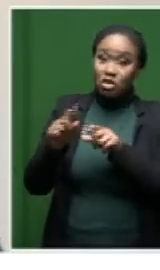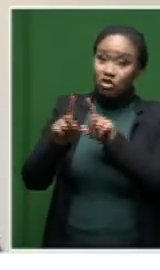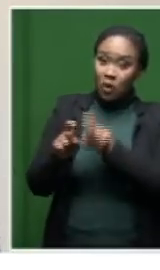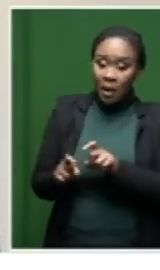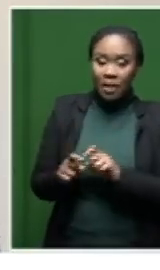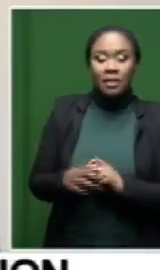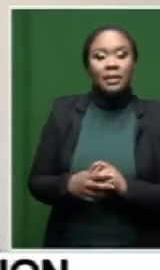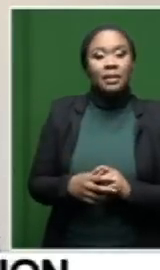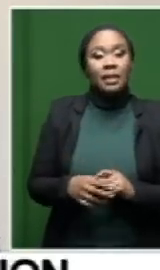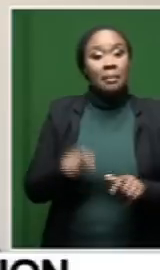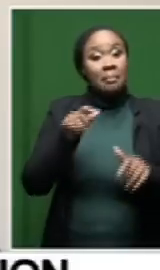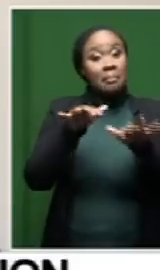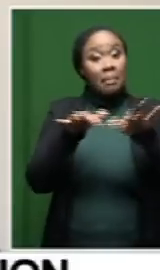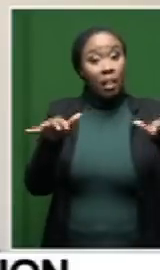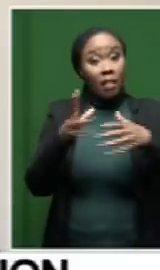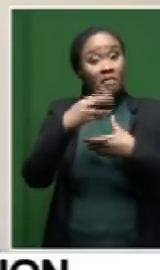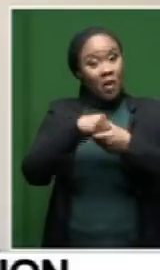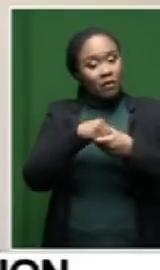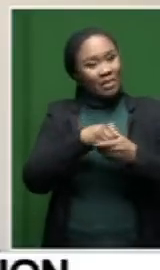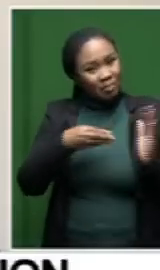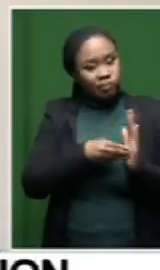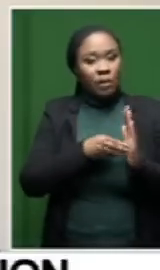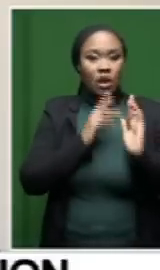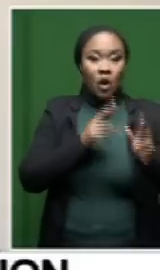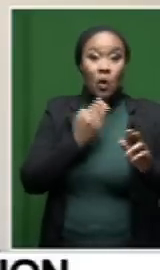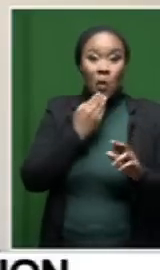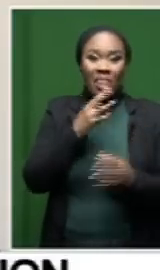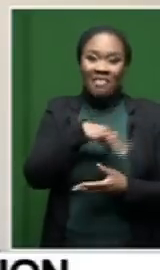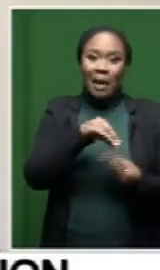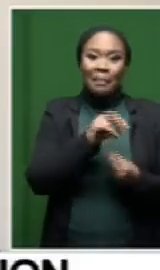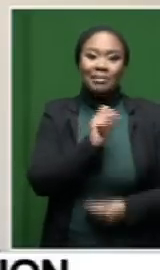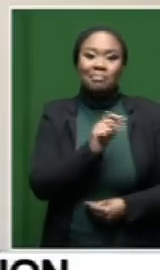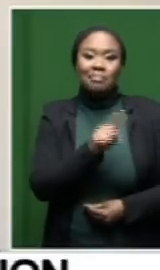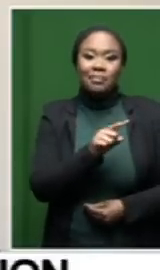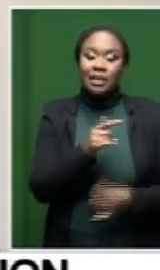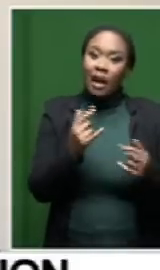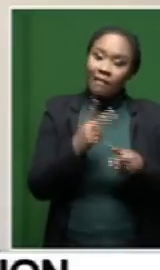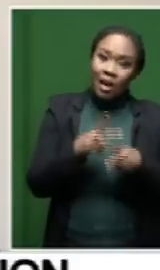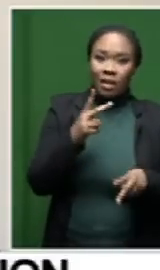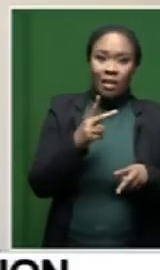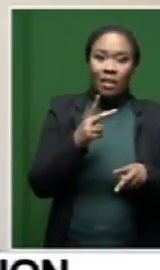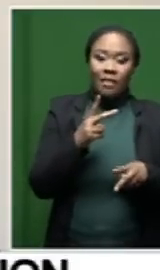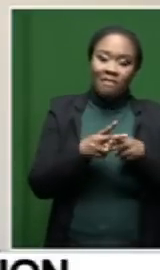were at the heart of the state capture project, the Gupta family, have finally been